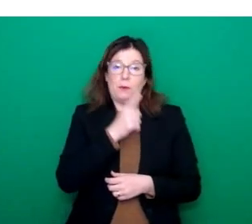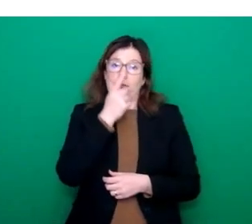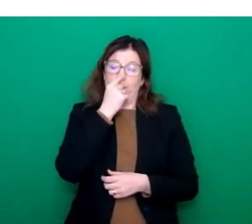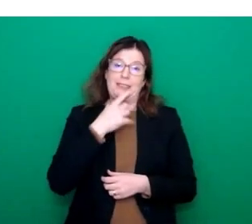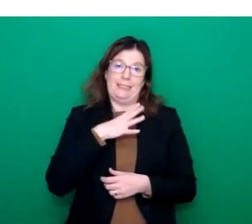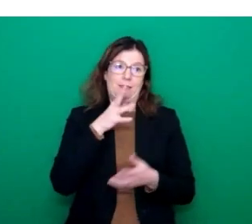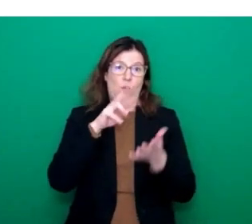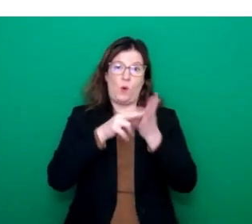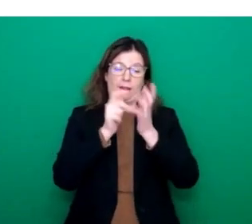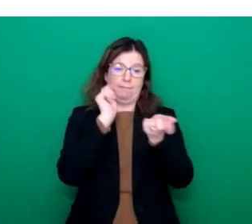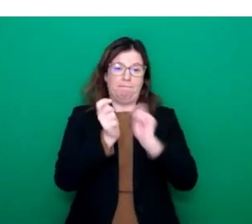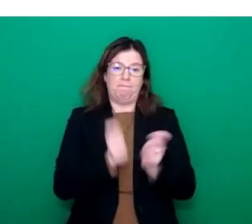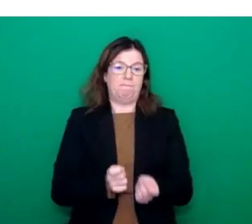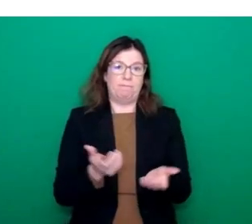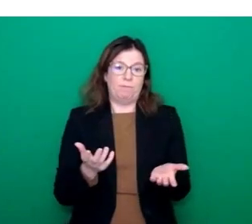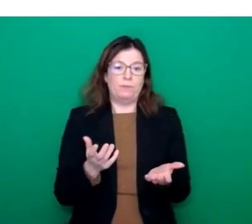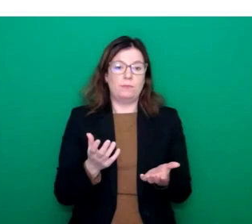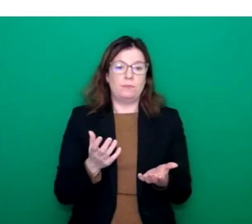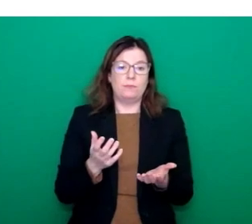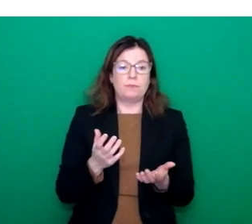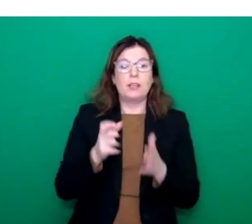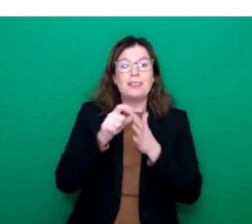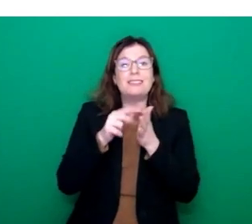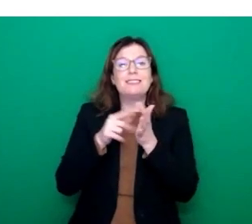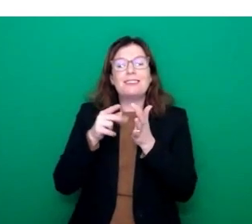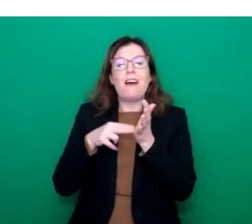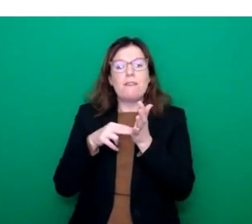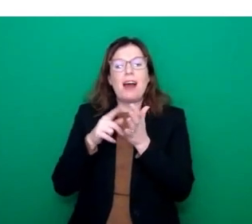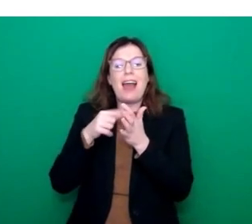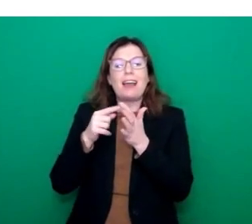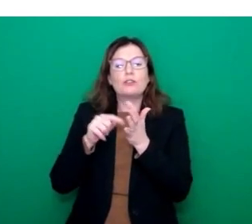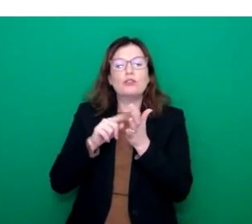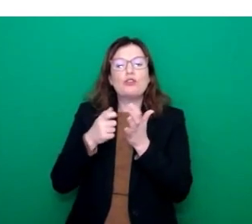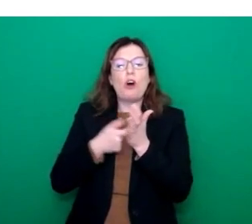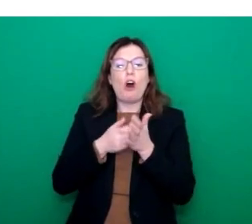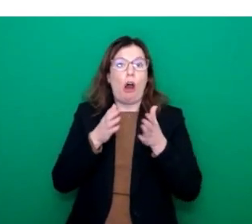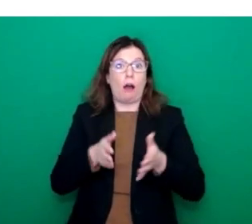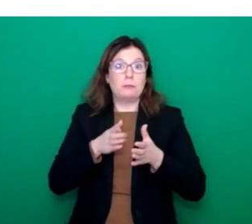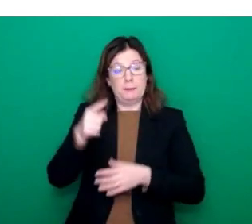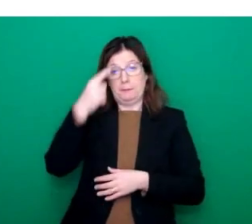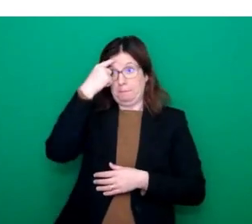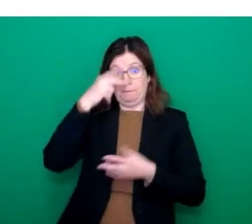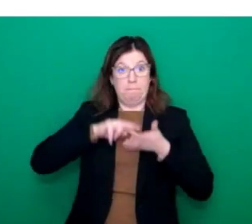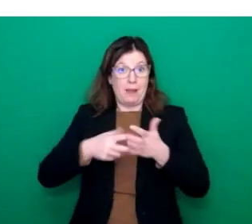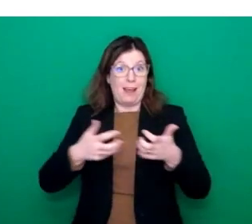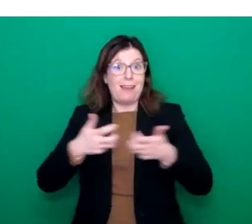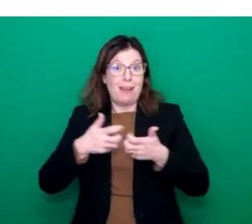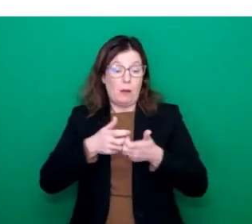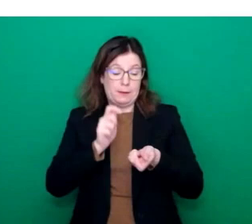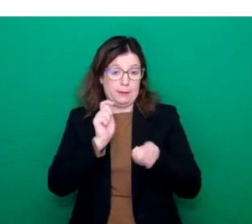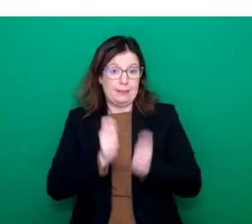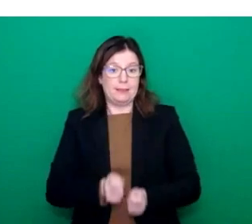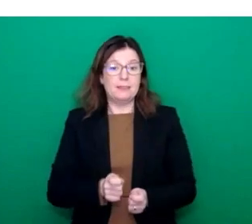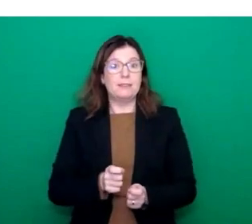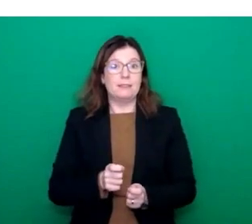And the renal service at the Royal Devon and Exeter Hospital are looking at ways to do that. And that's partly stimulated through this